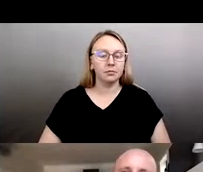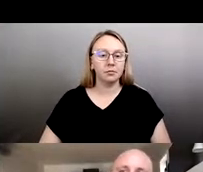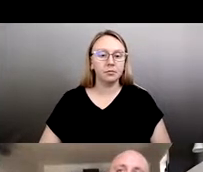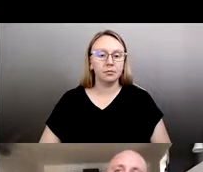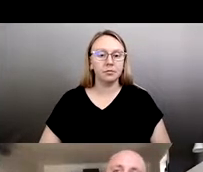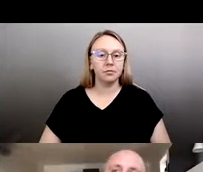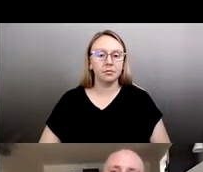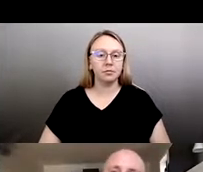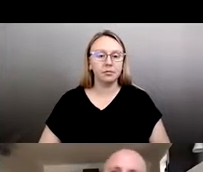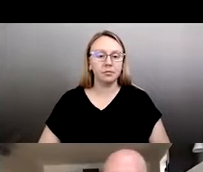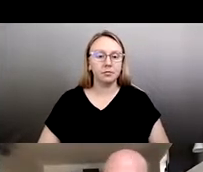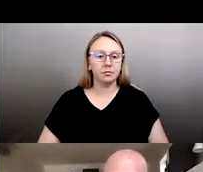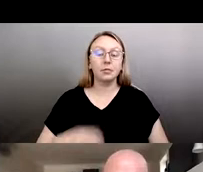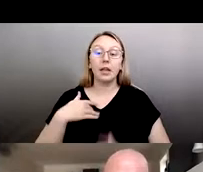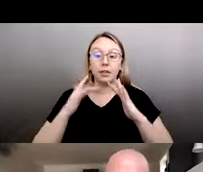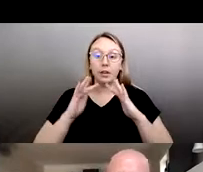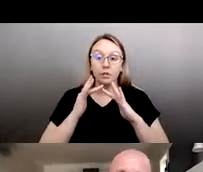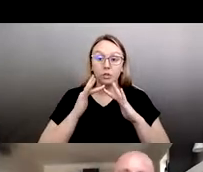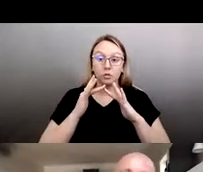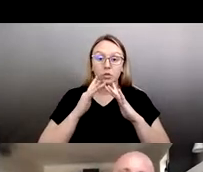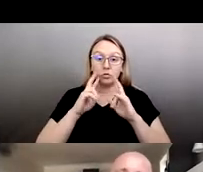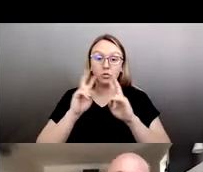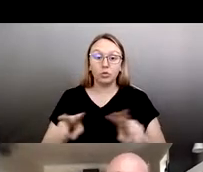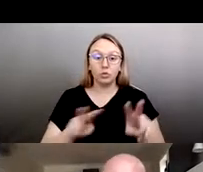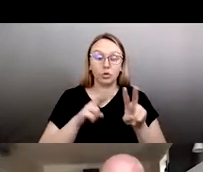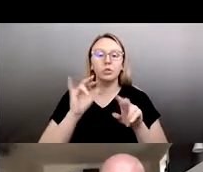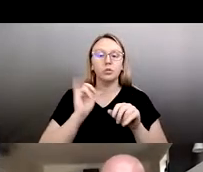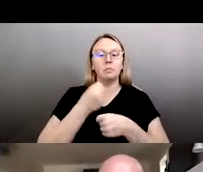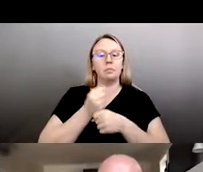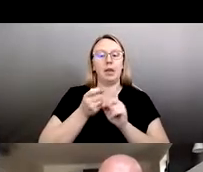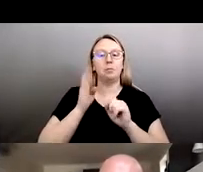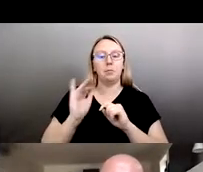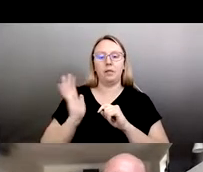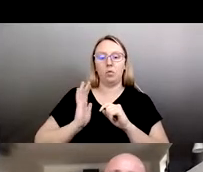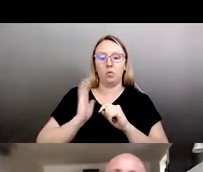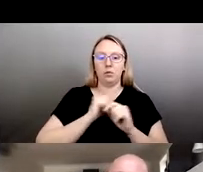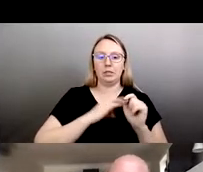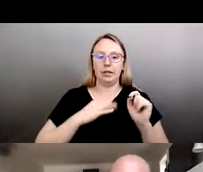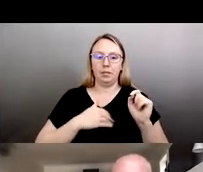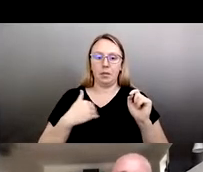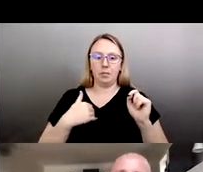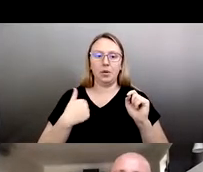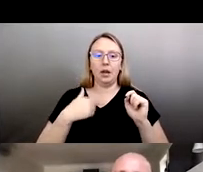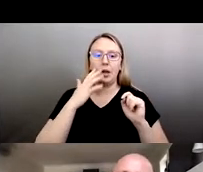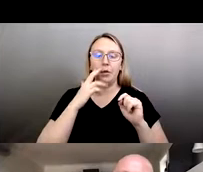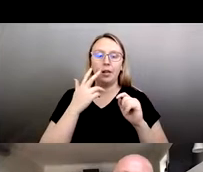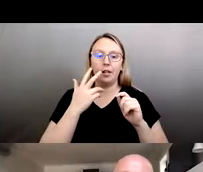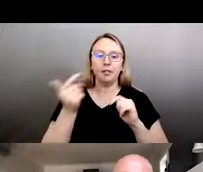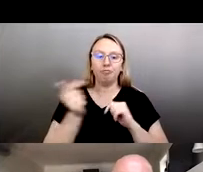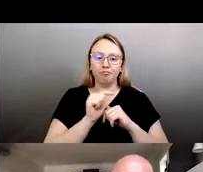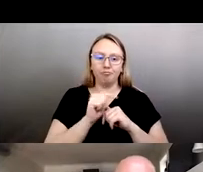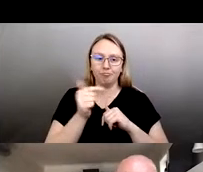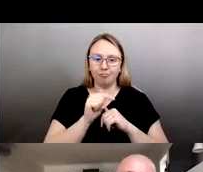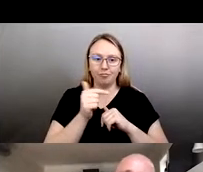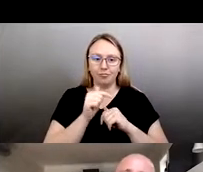And we have a virtual tour that was made by a former staff member. And so I will kind of go back and forth from this virtual space